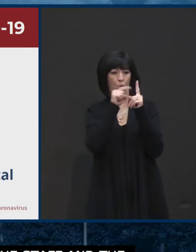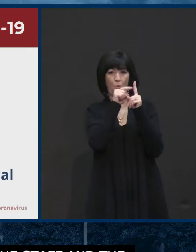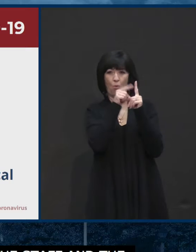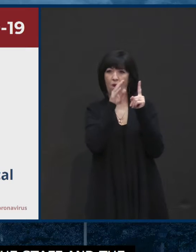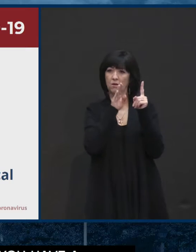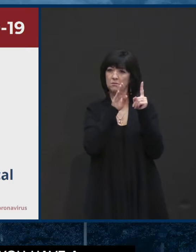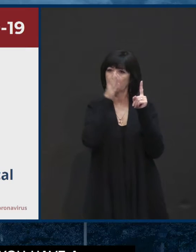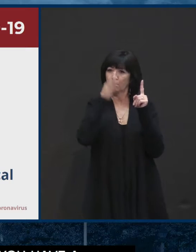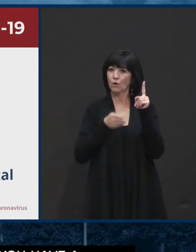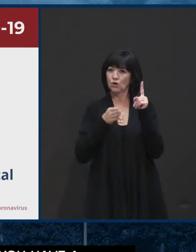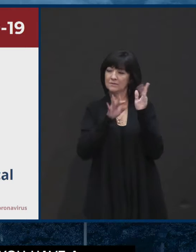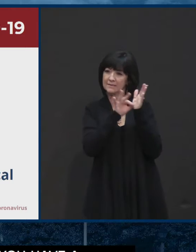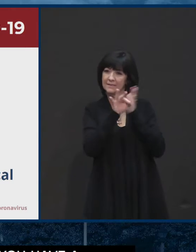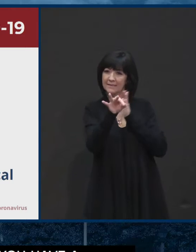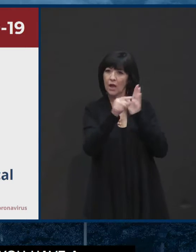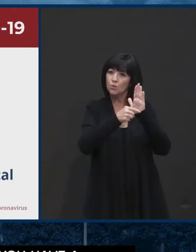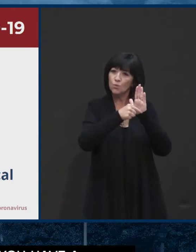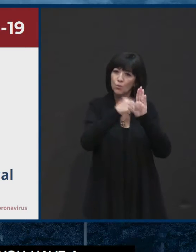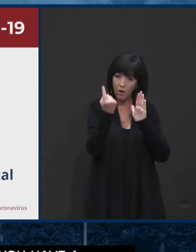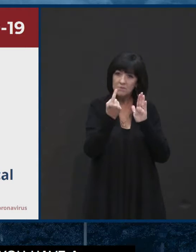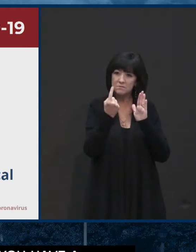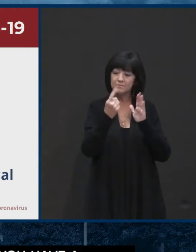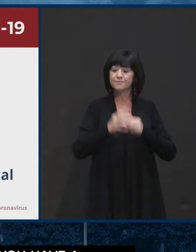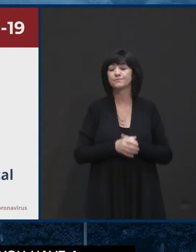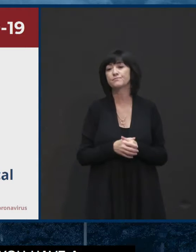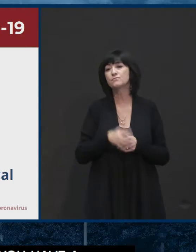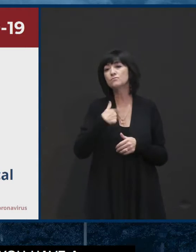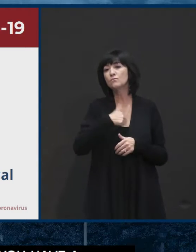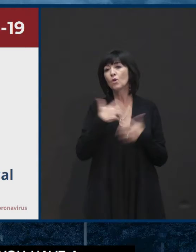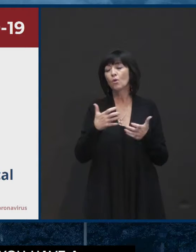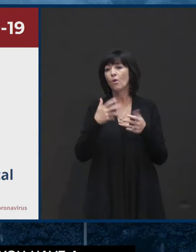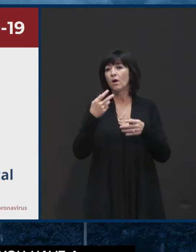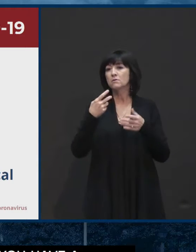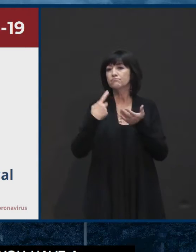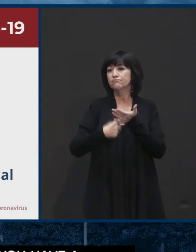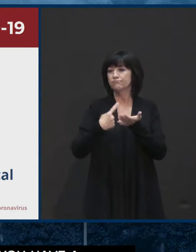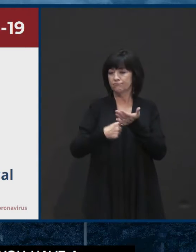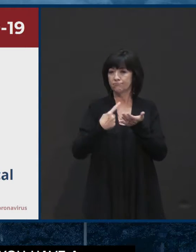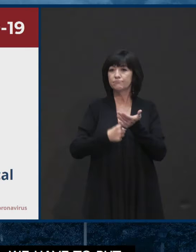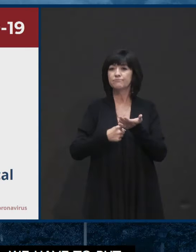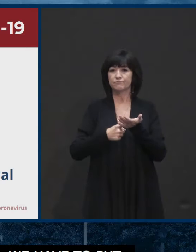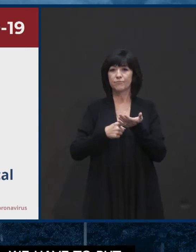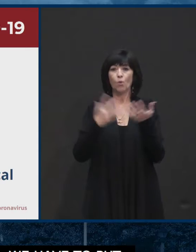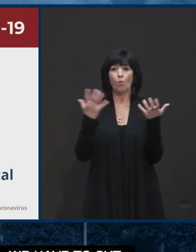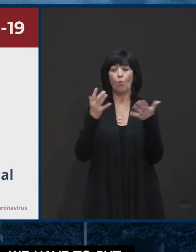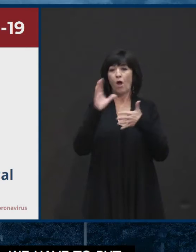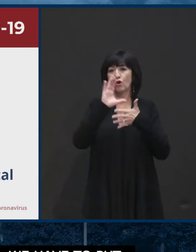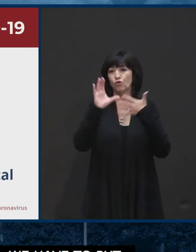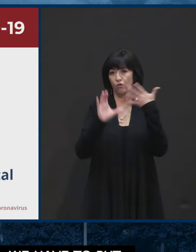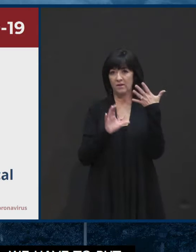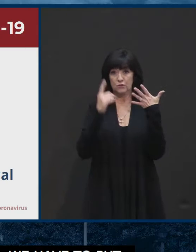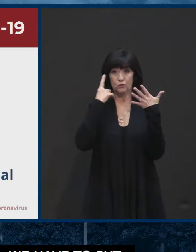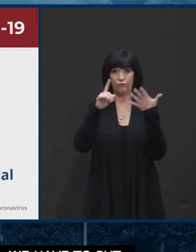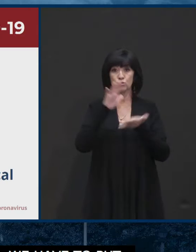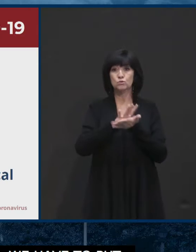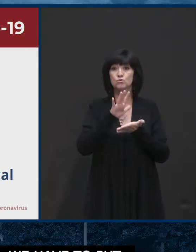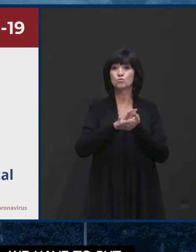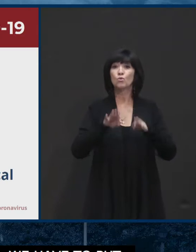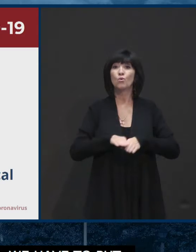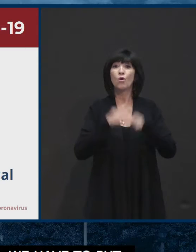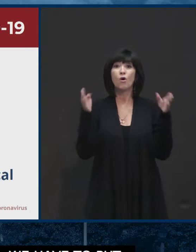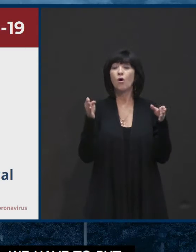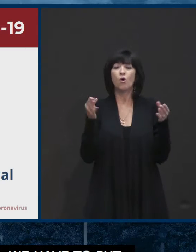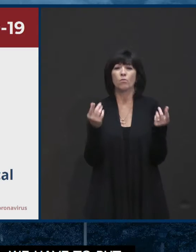opening criteria for school reopening. And I should mention at the top the interaction that